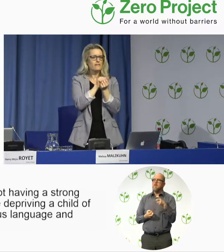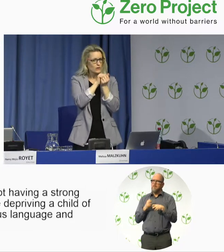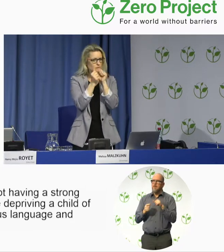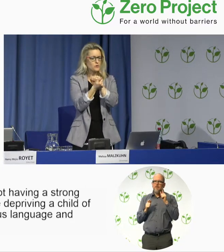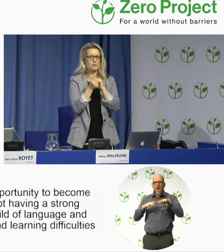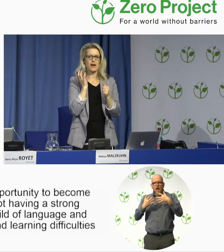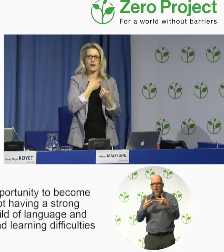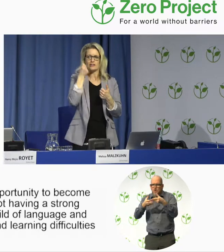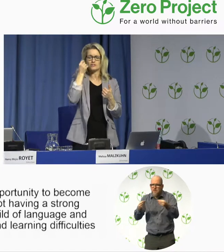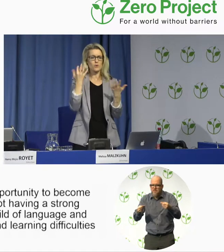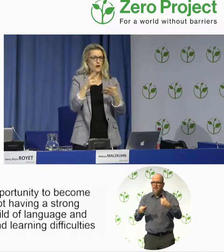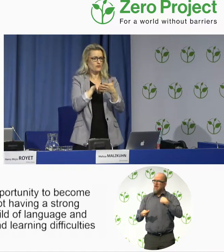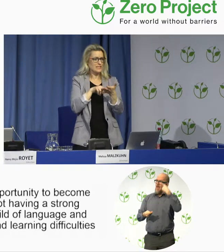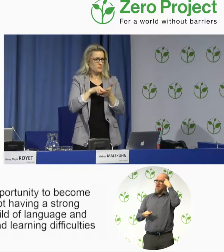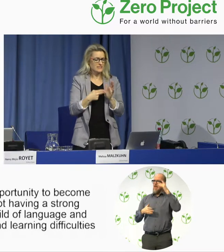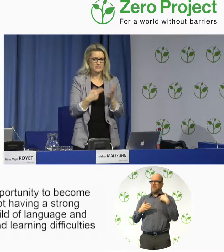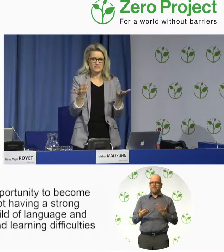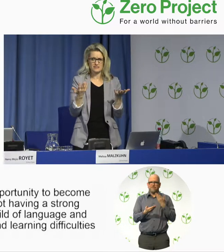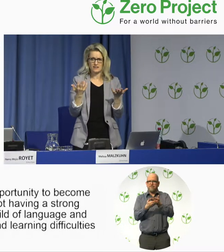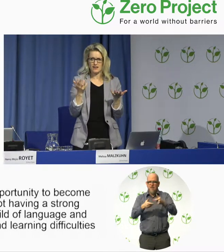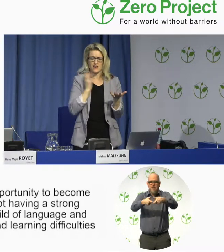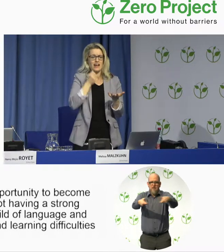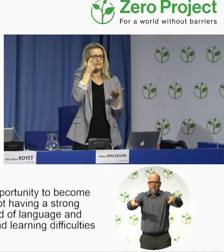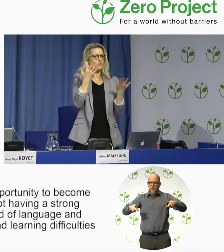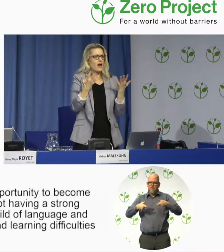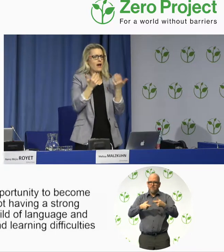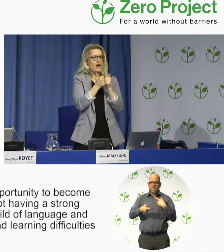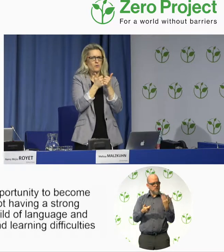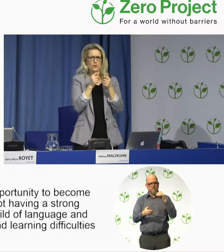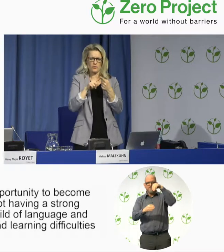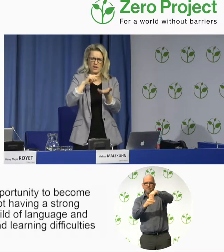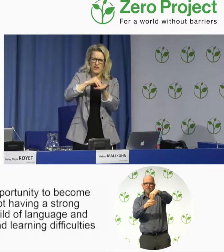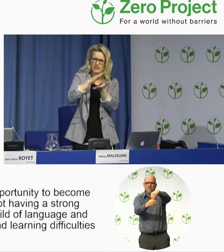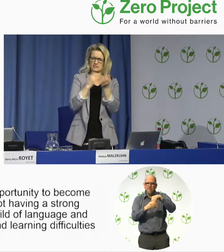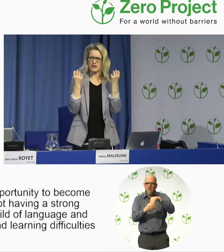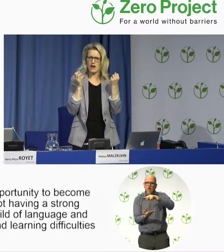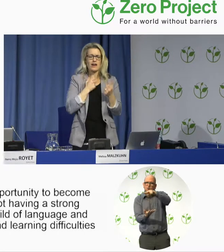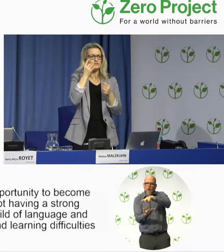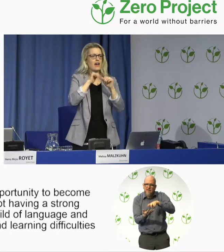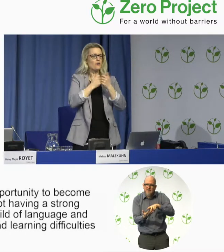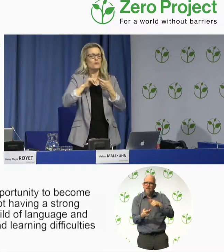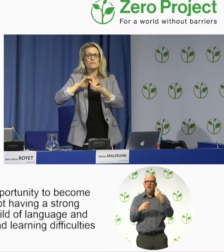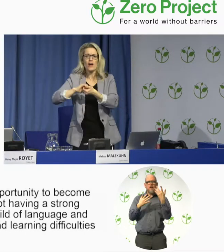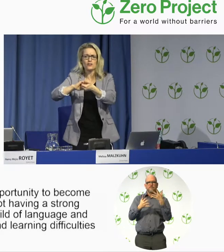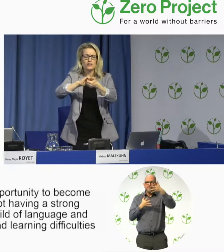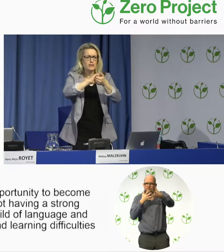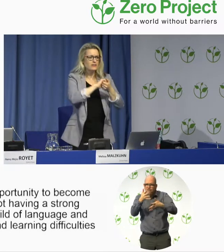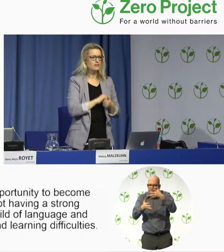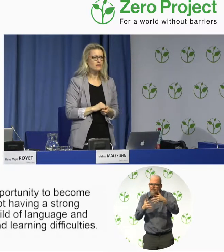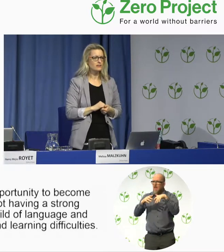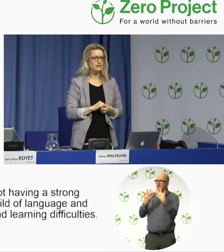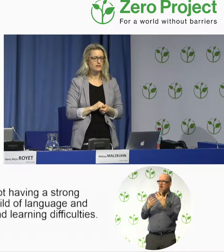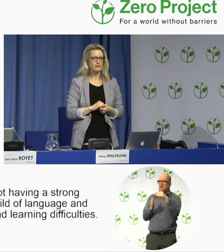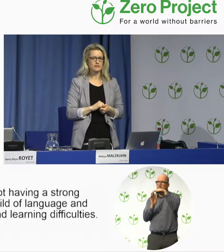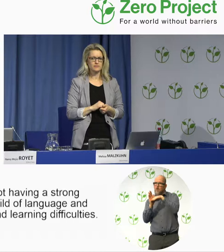What we've created is a platform that has the potential of transforming what our understanding of reading is, and our understanding of